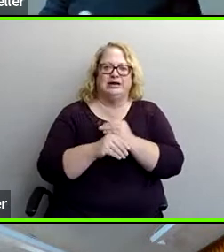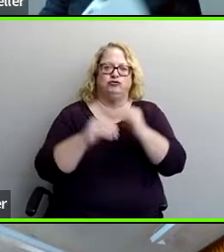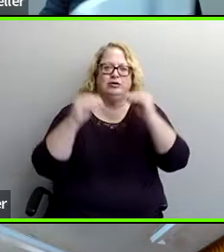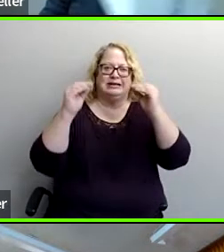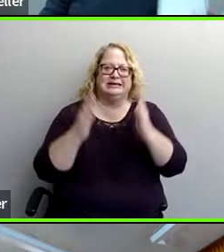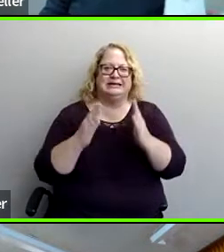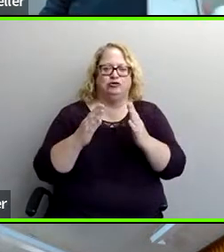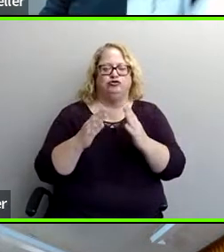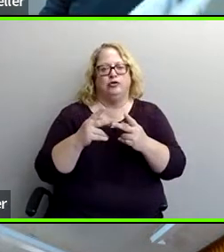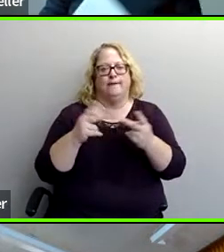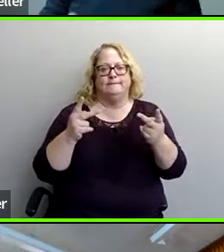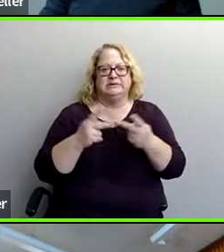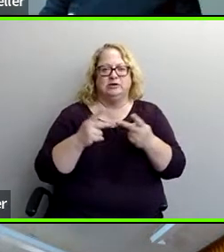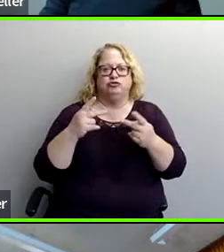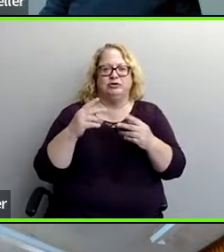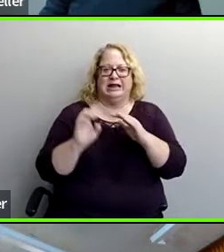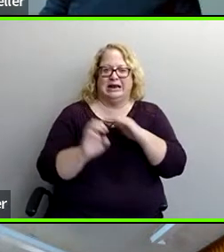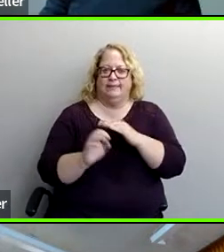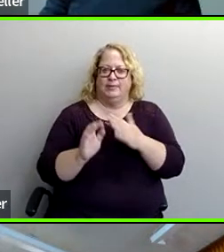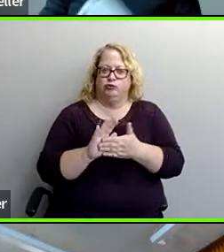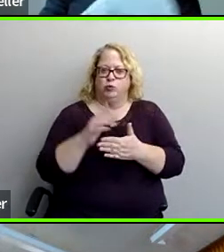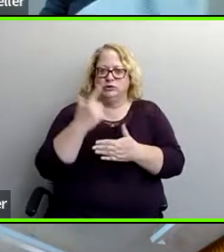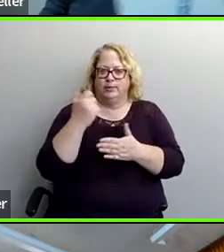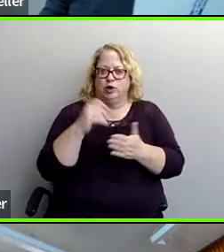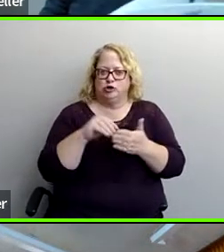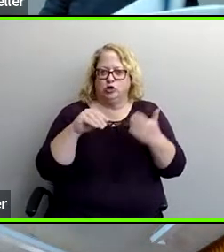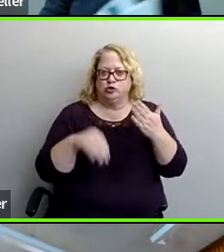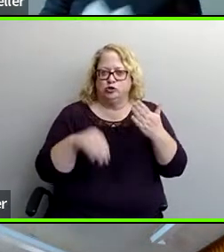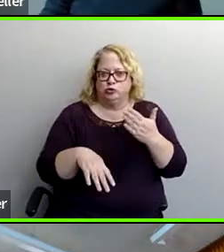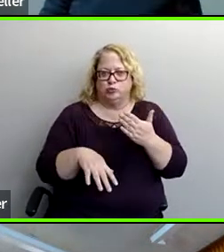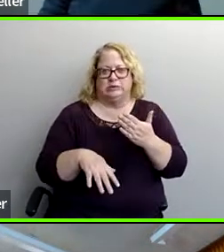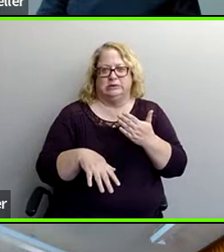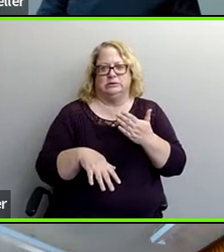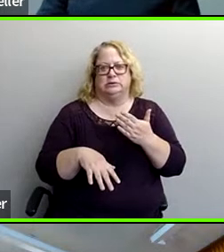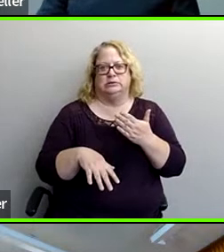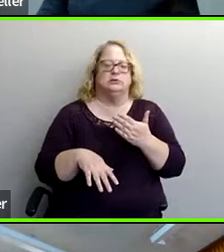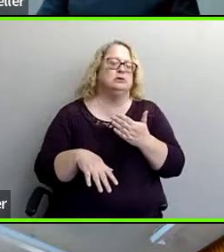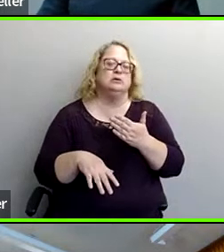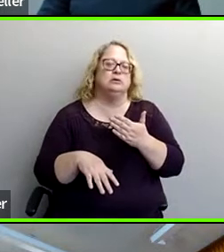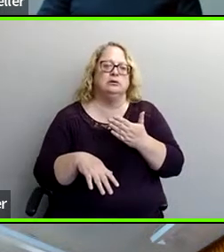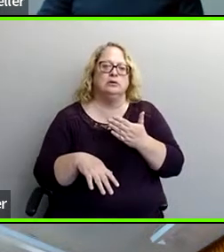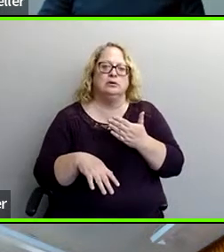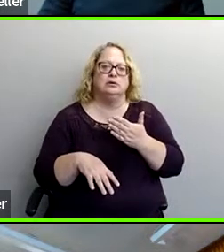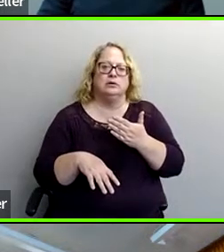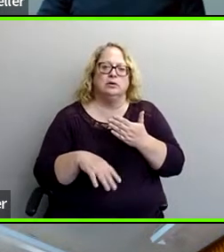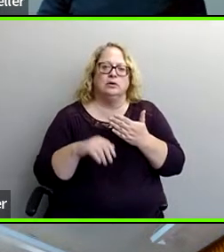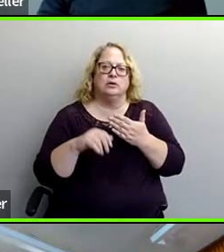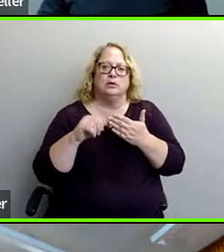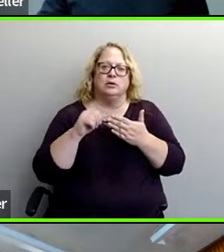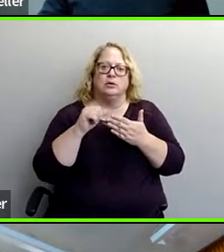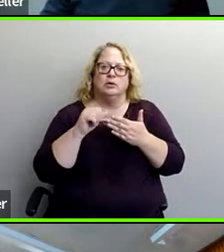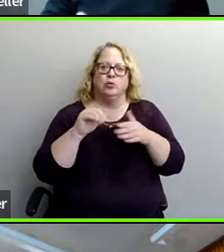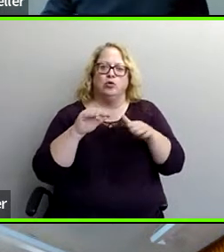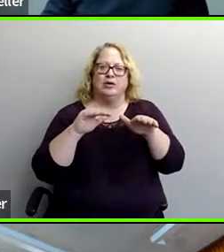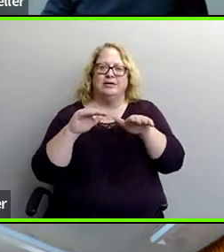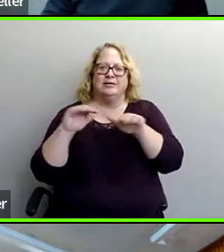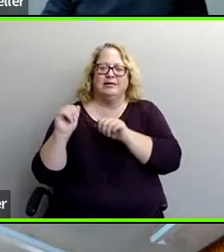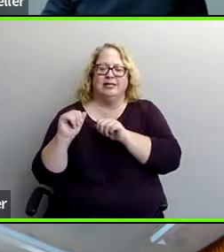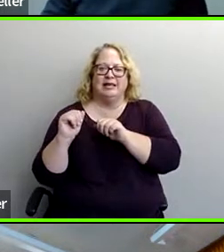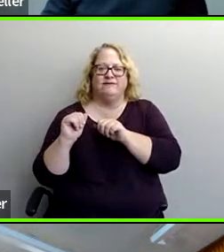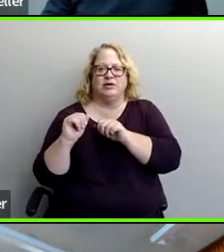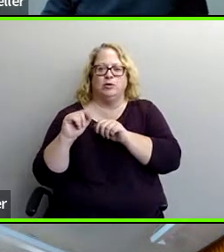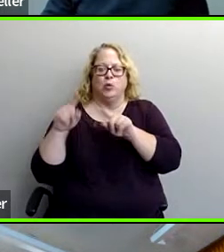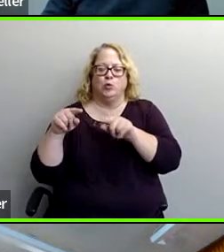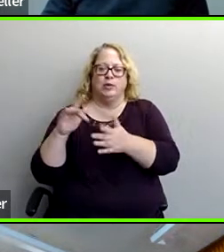teacher positions at elementaries because the students weren't leaving and going to the middle school. We're seeing more